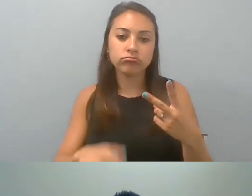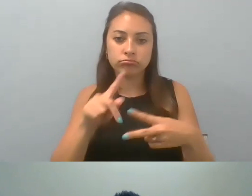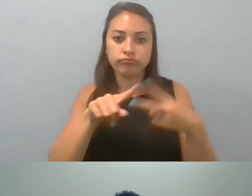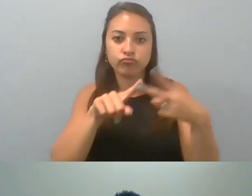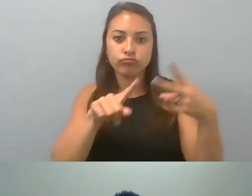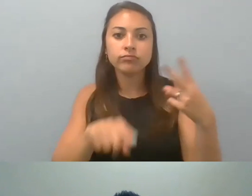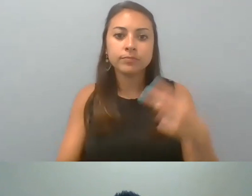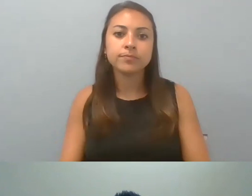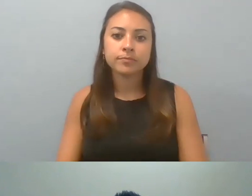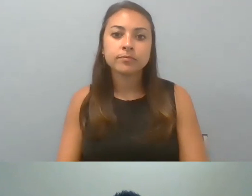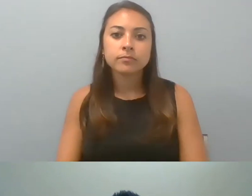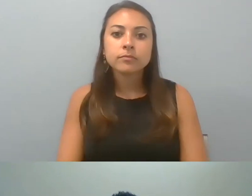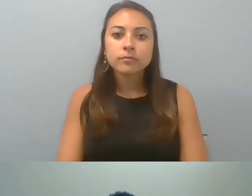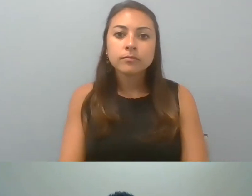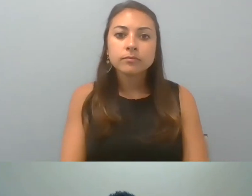information.